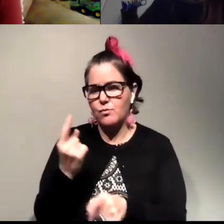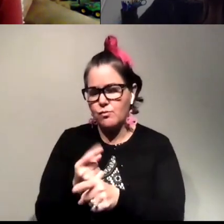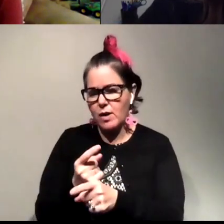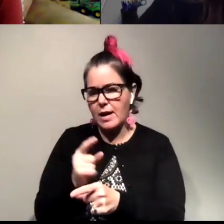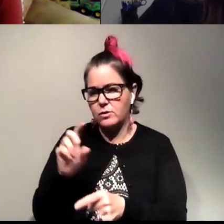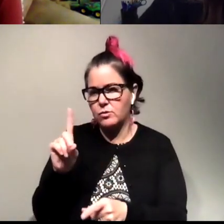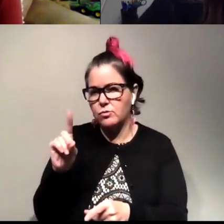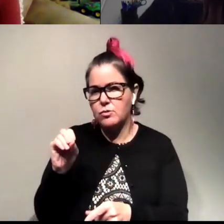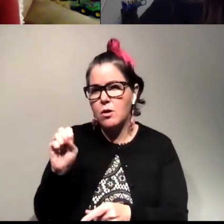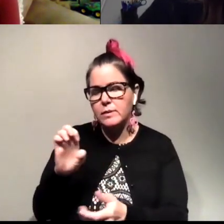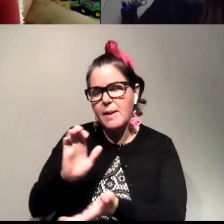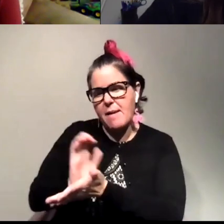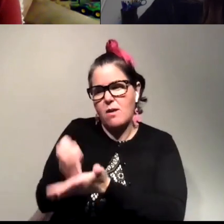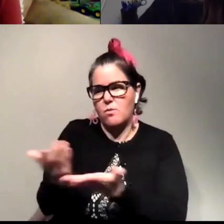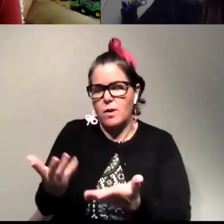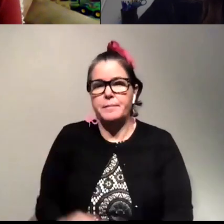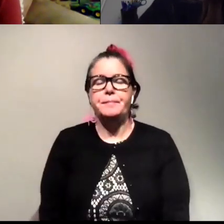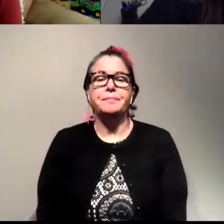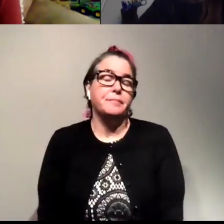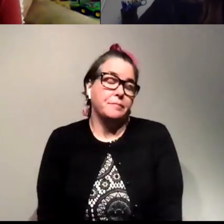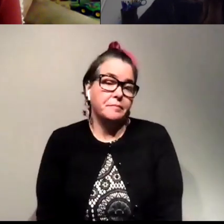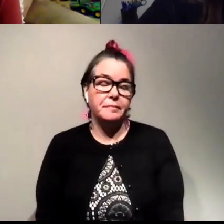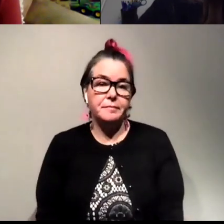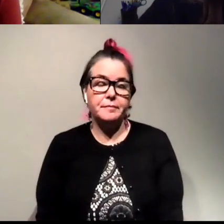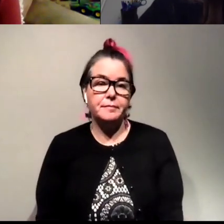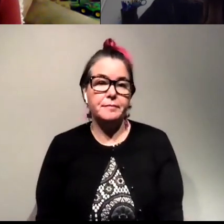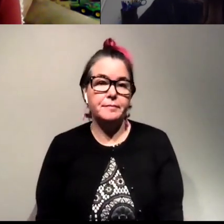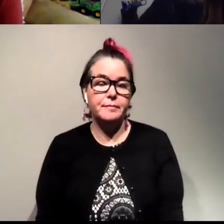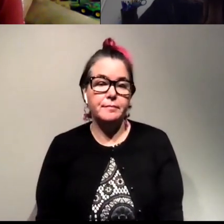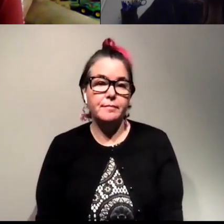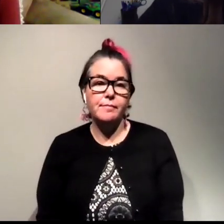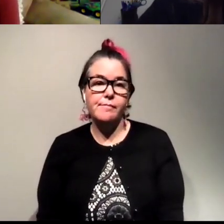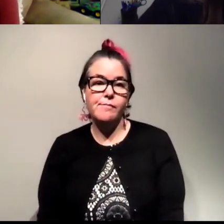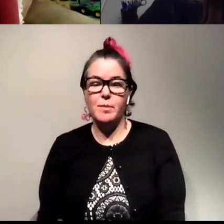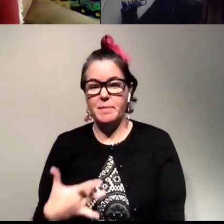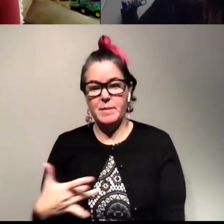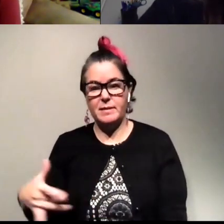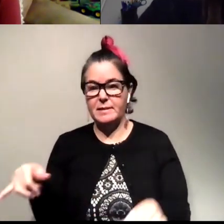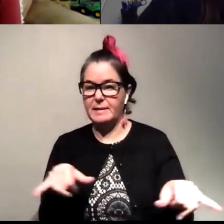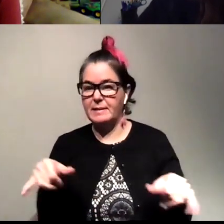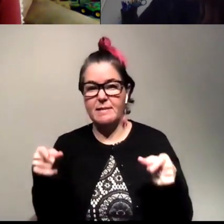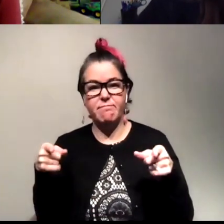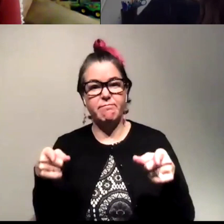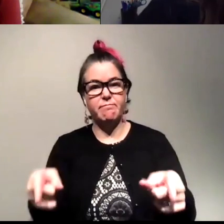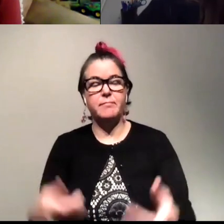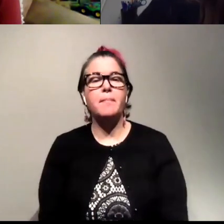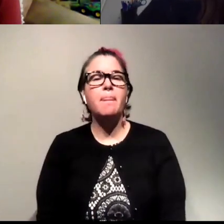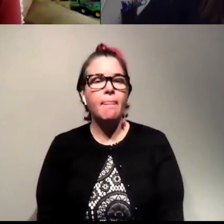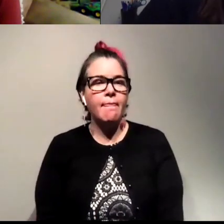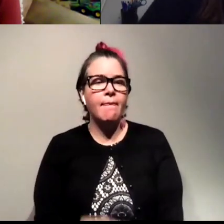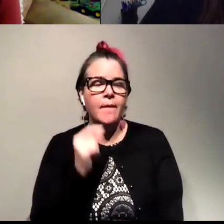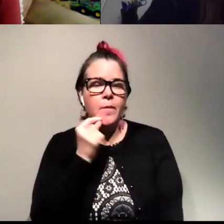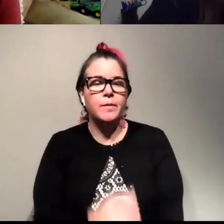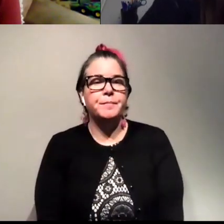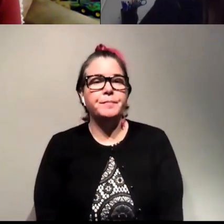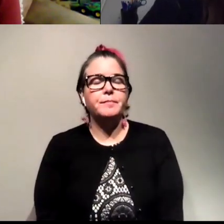doses. But, that's really it's really, for the most part, the same pathway. Cool. We